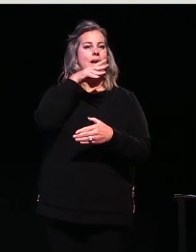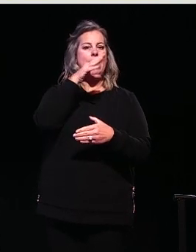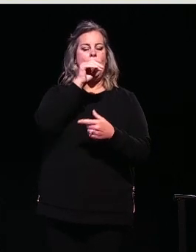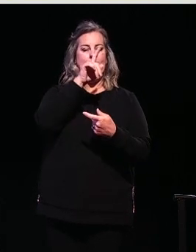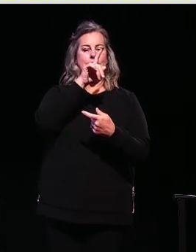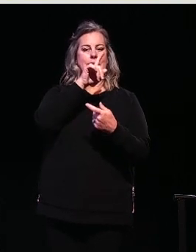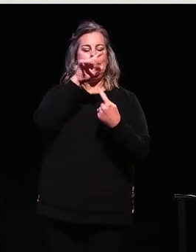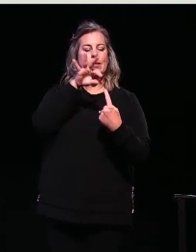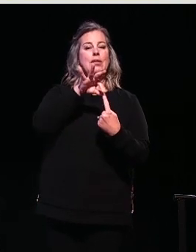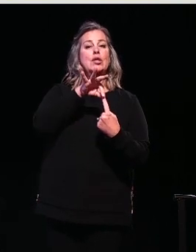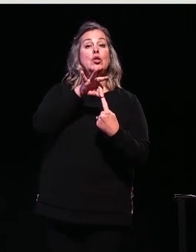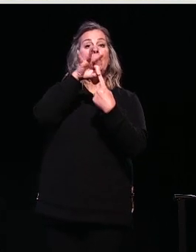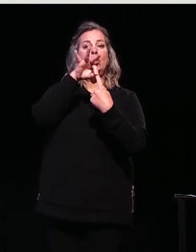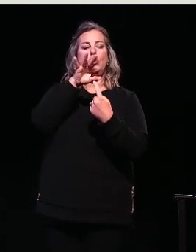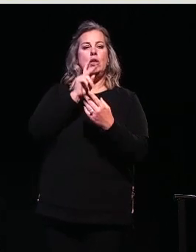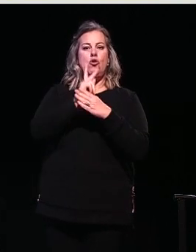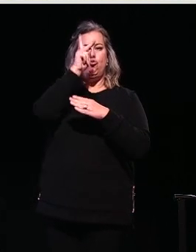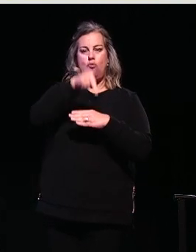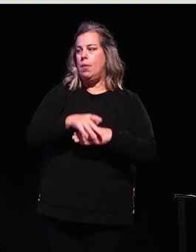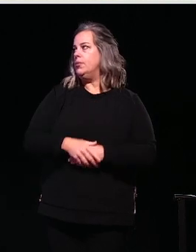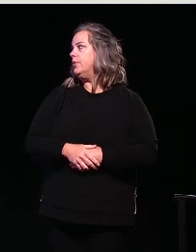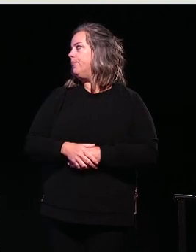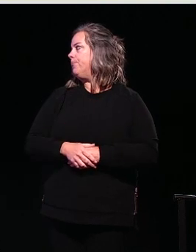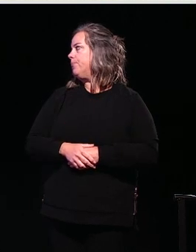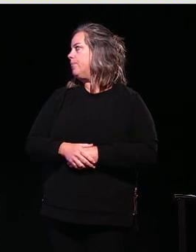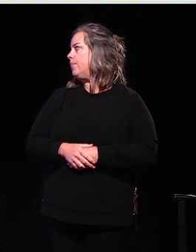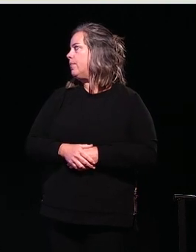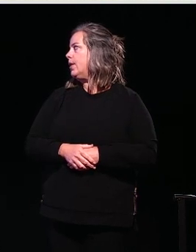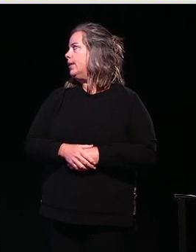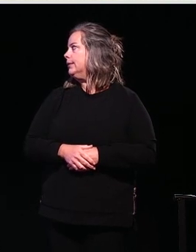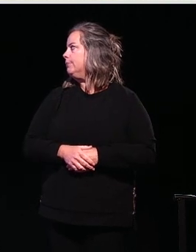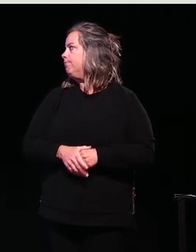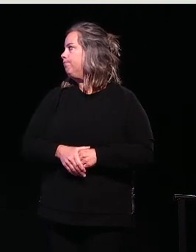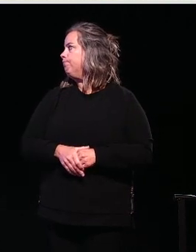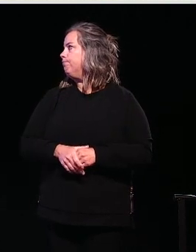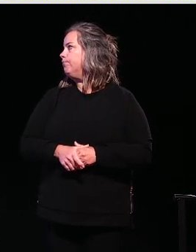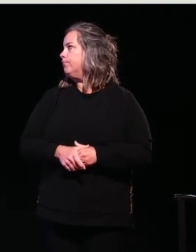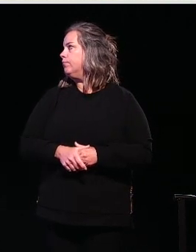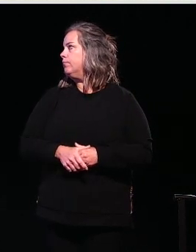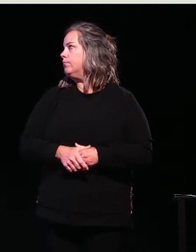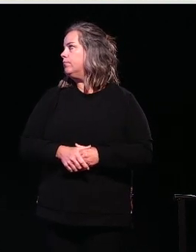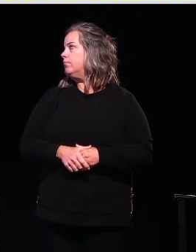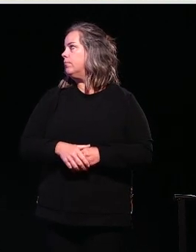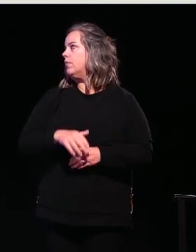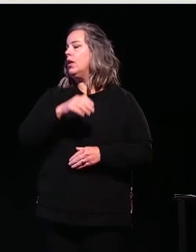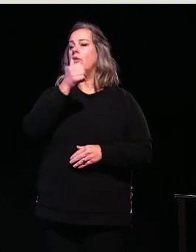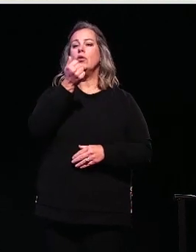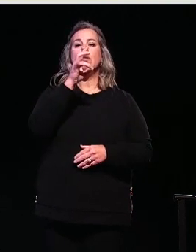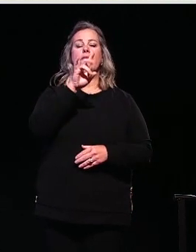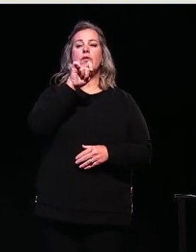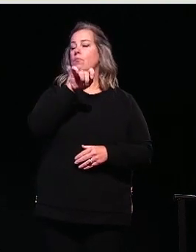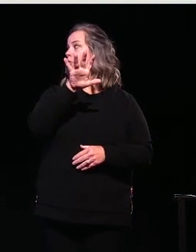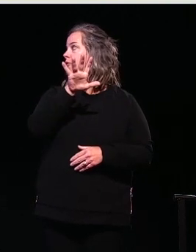IoT weather stations deployed globally in agricultural lands already today from hardware companies. There's a 17.5 CAGR growth